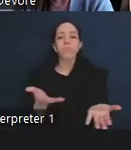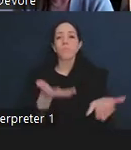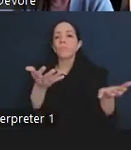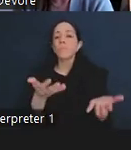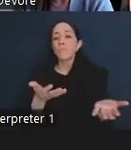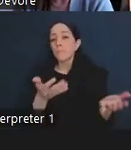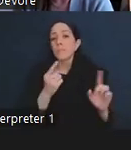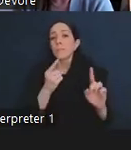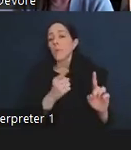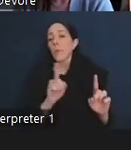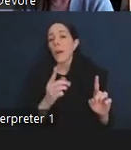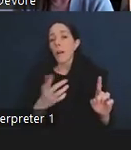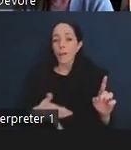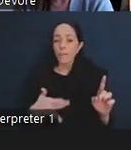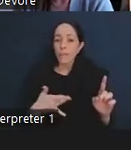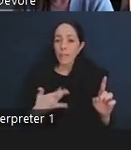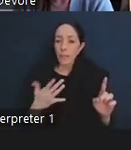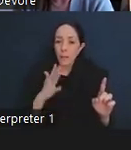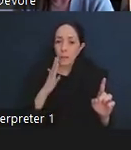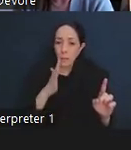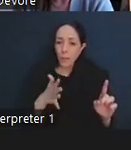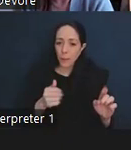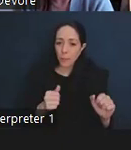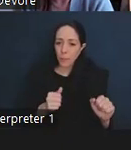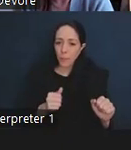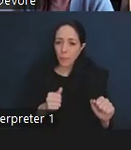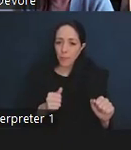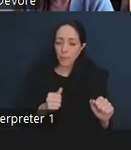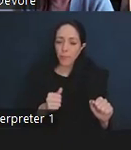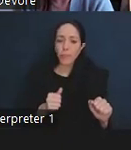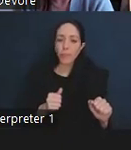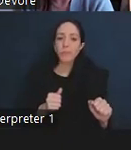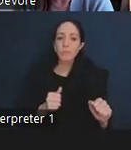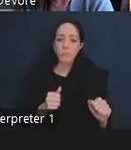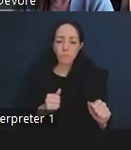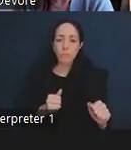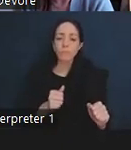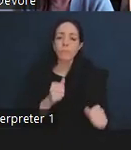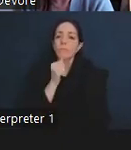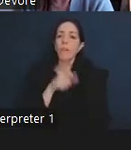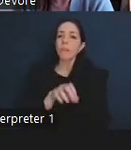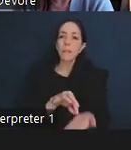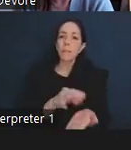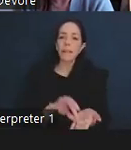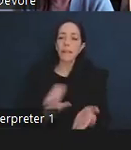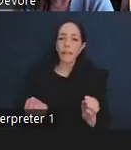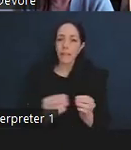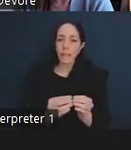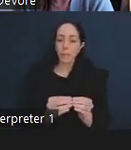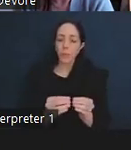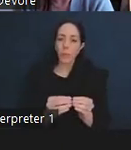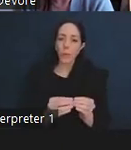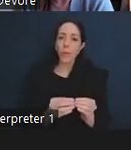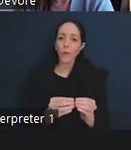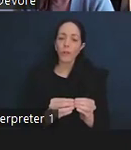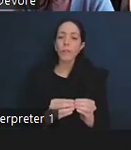I will probably be getting off the Medicaid and off of the compensation that I get for the meetings